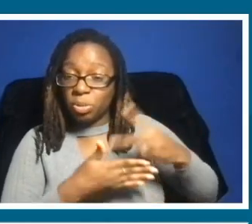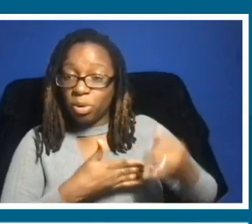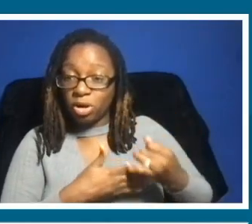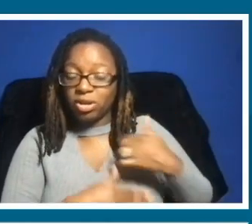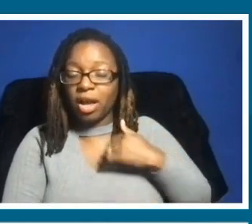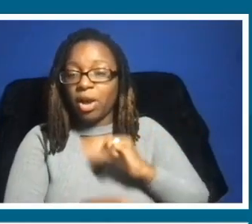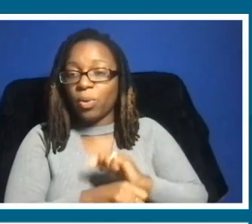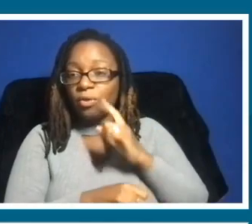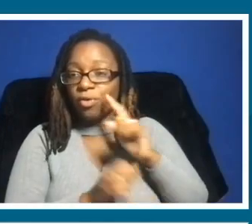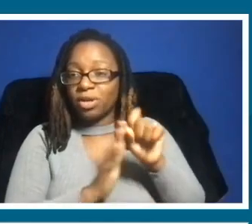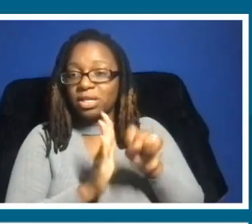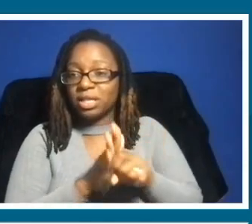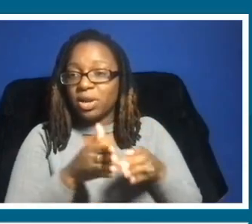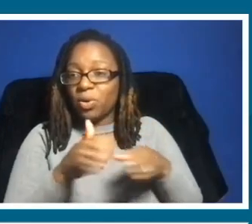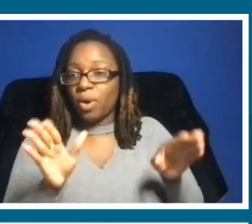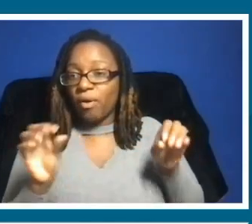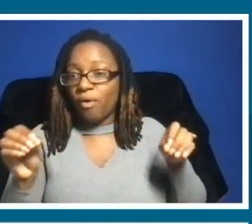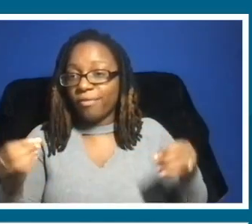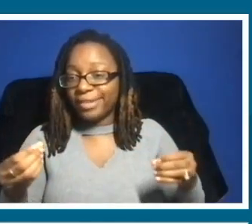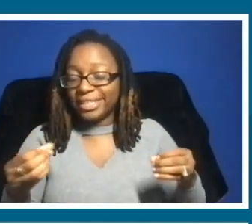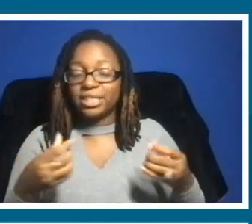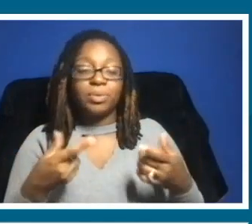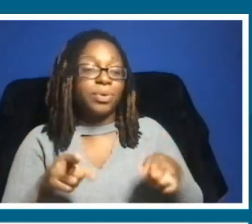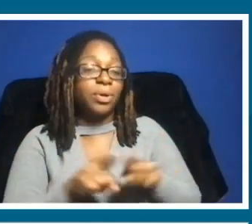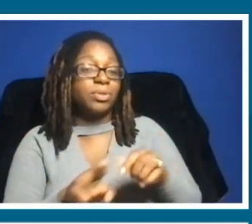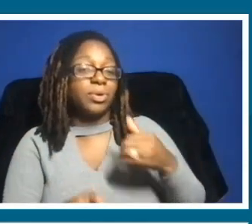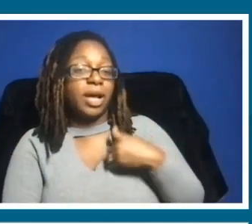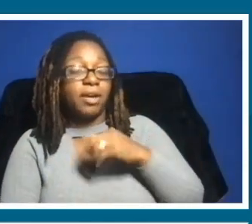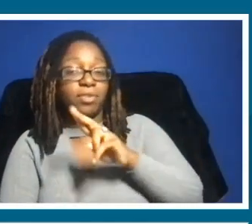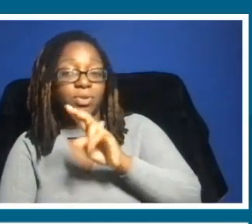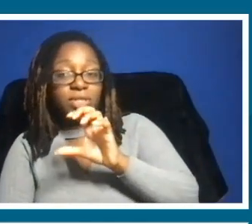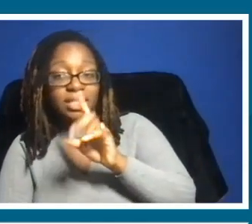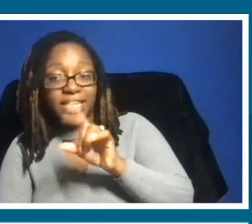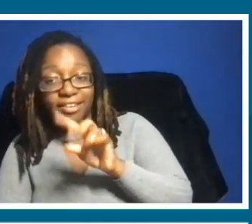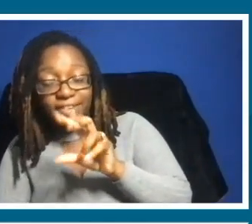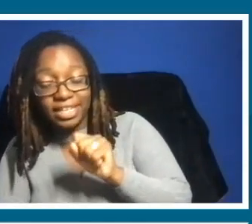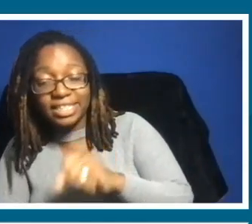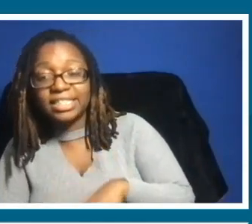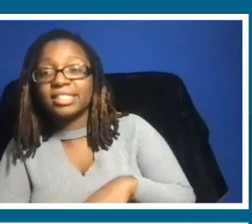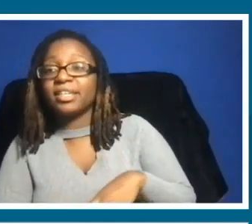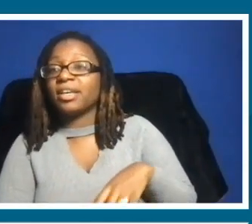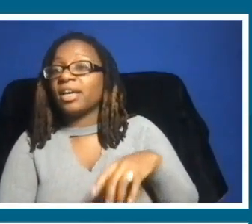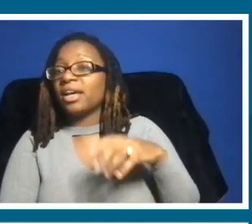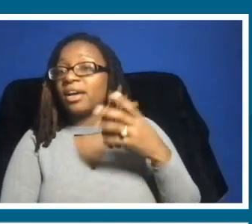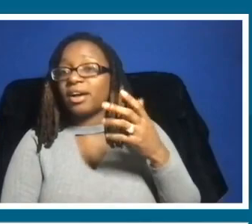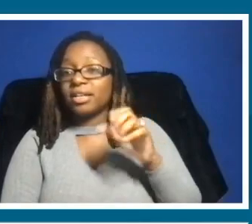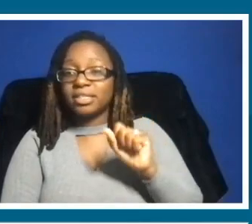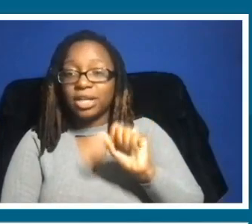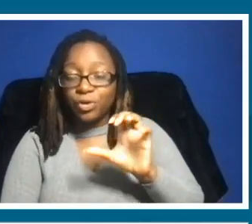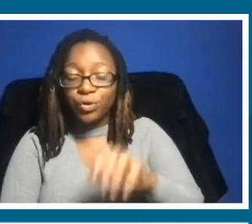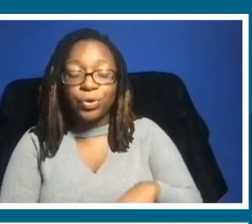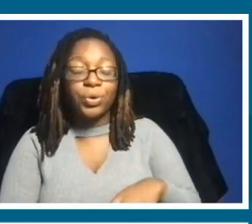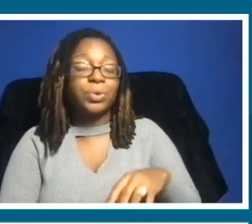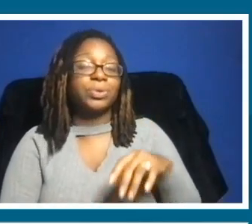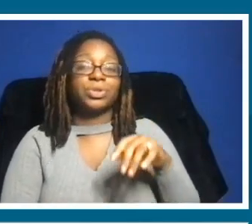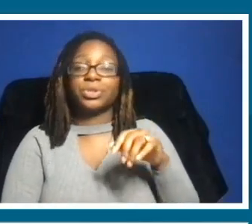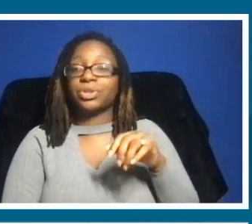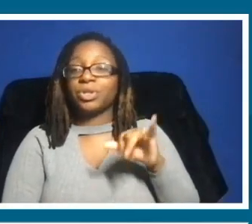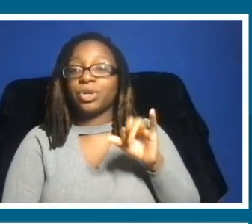We also have offices at UC Davis, Santa Cruz, UCLA, and Irvine. And most of